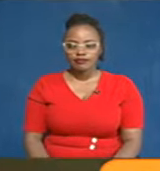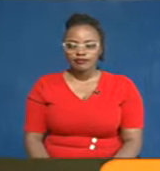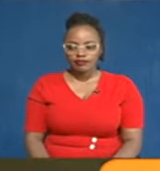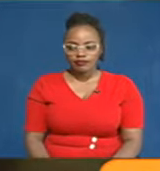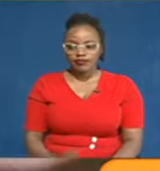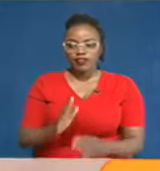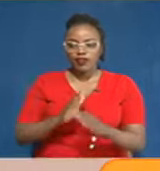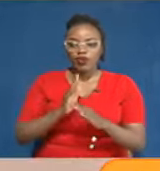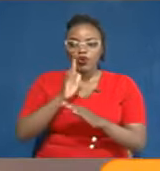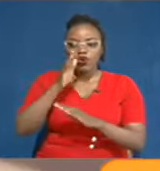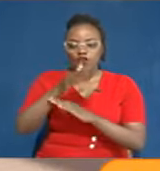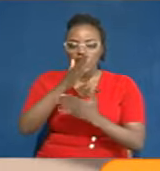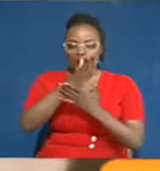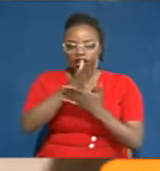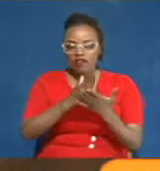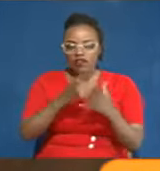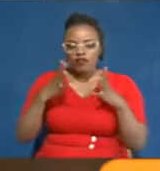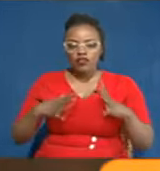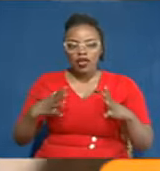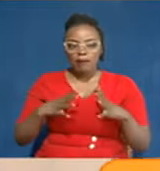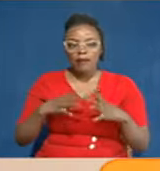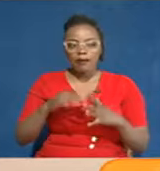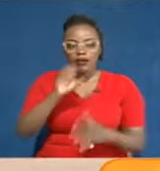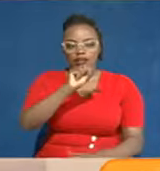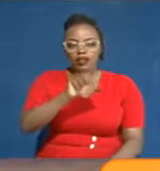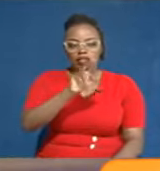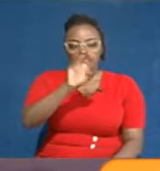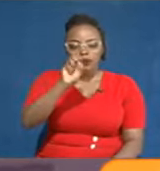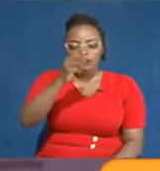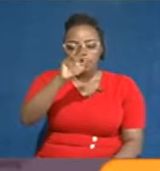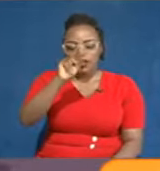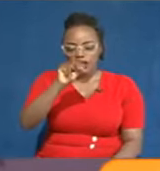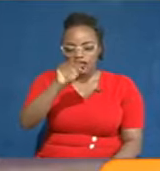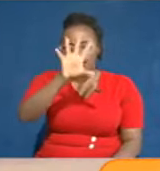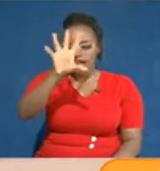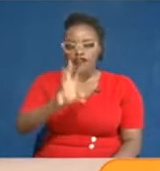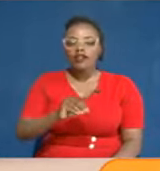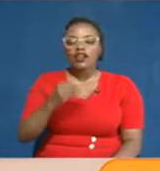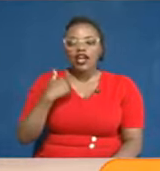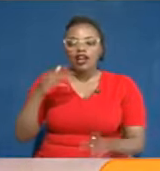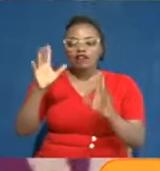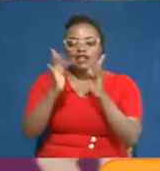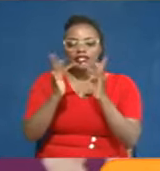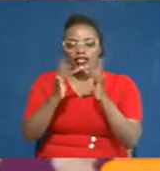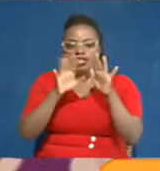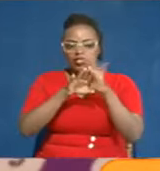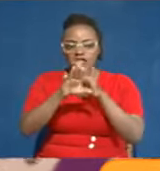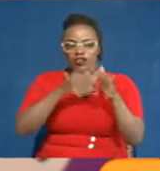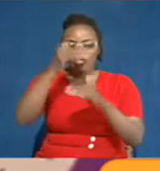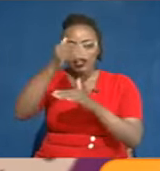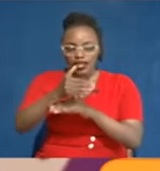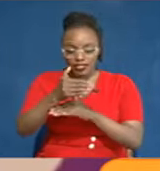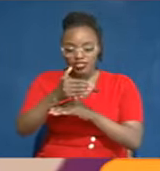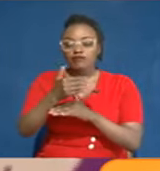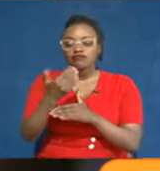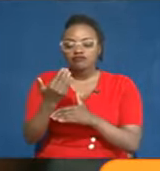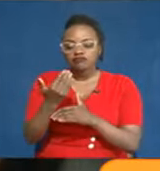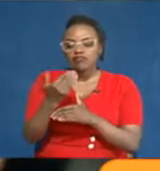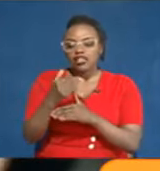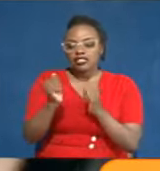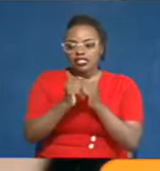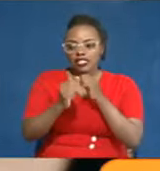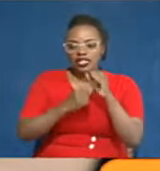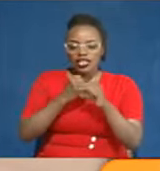With more than half of the population in Sub-Saharan Africa expected to gain internet access over the next decade, Google's